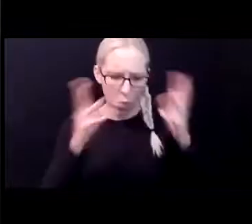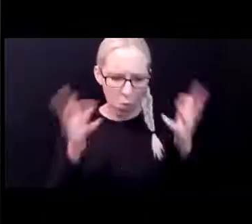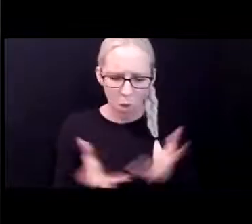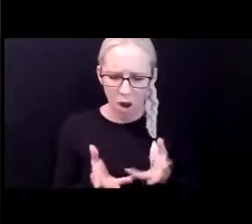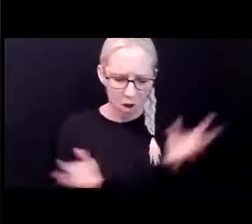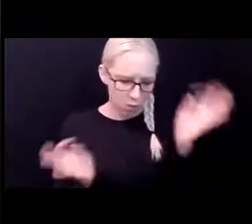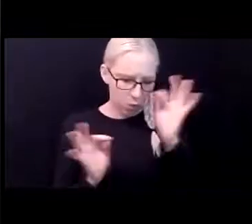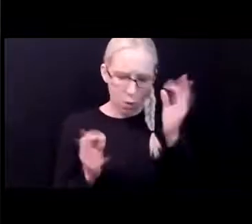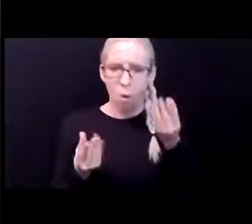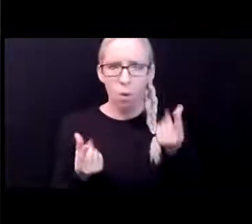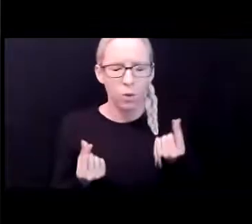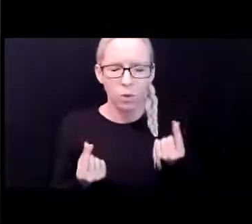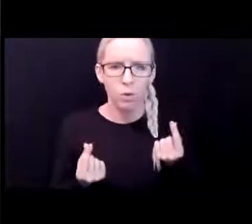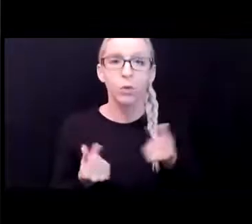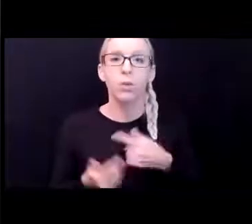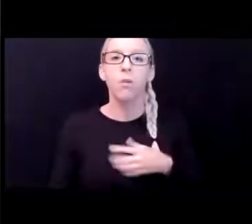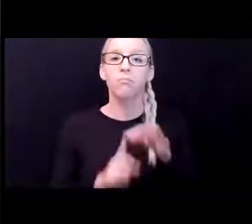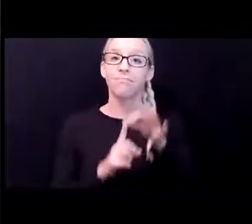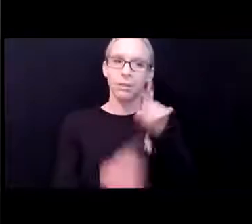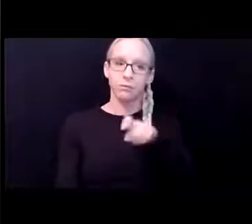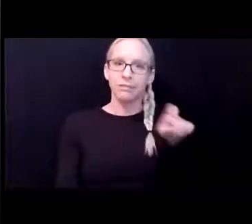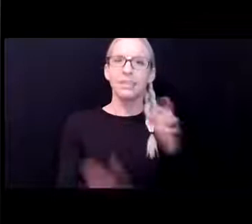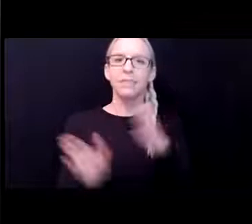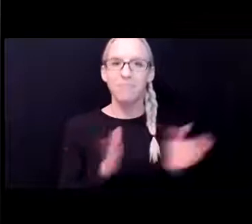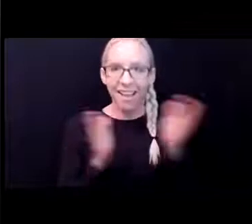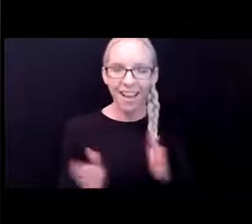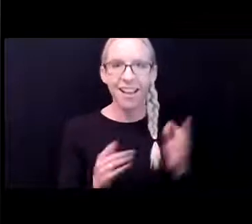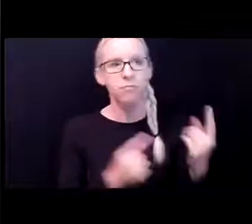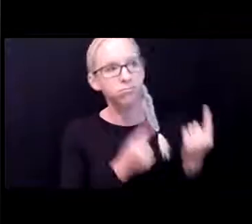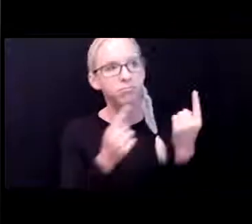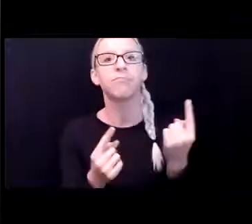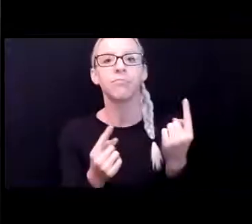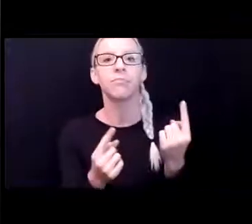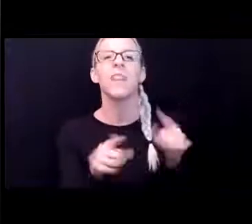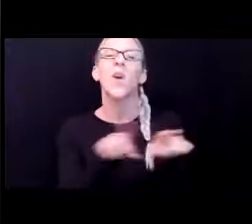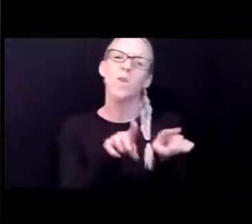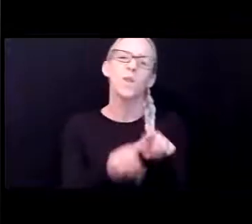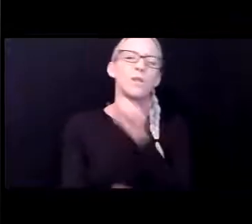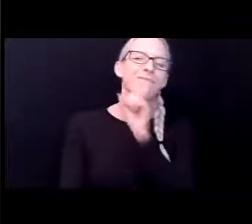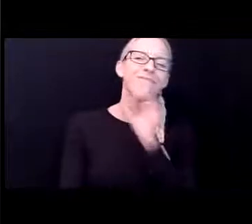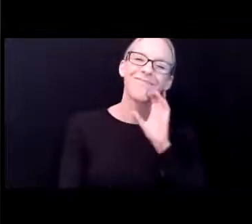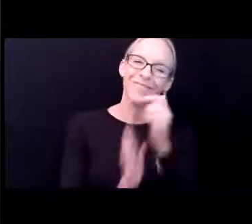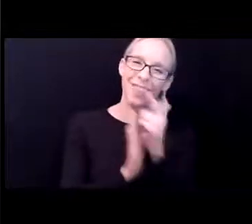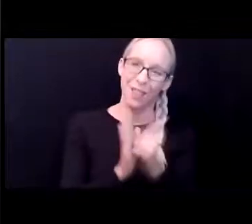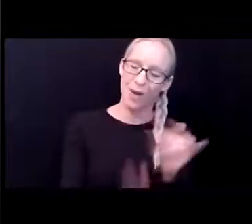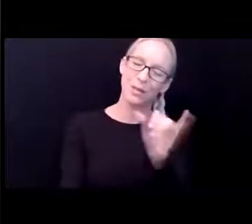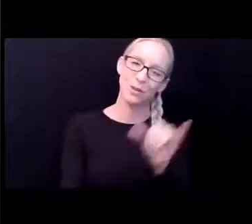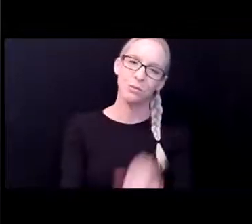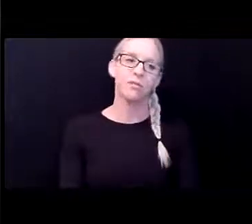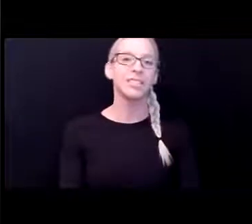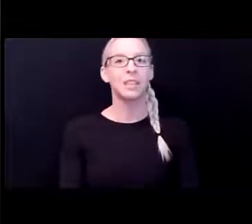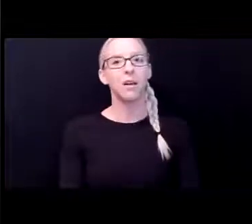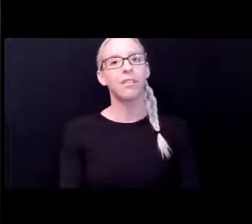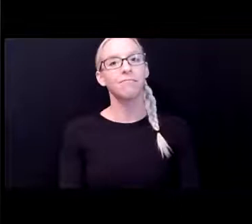have been doing special needs planning in addition to the elder law since then, actually even before then.